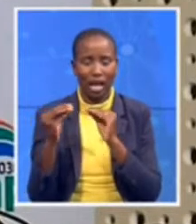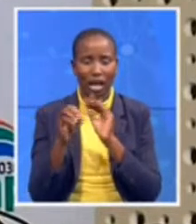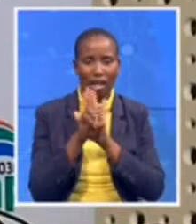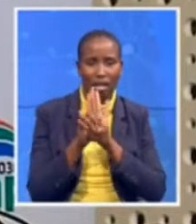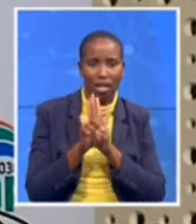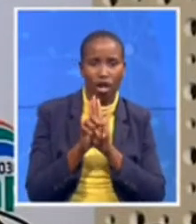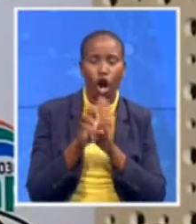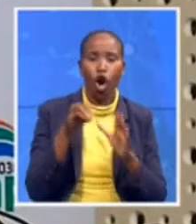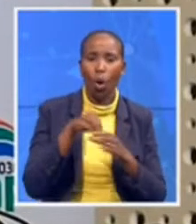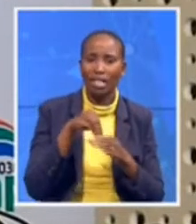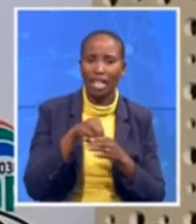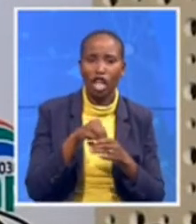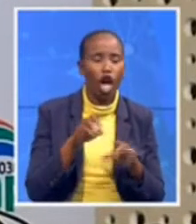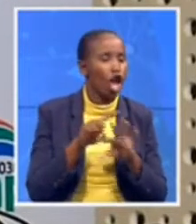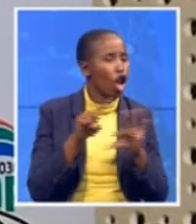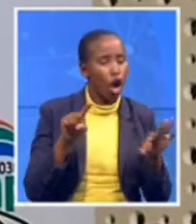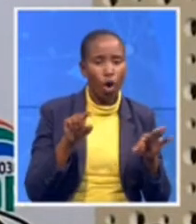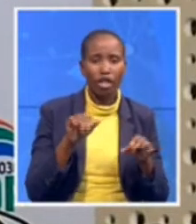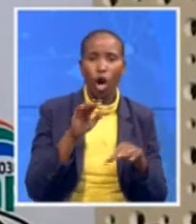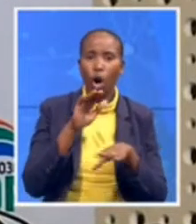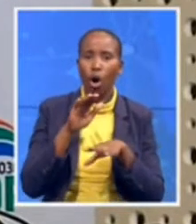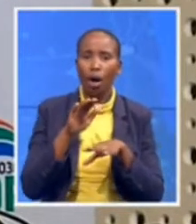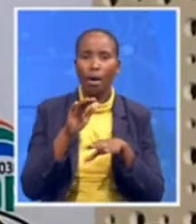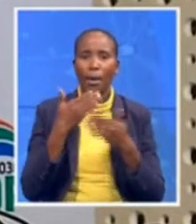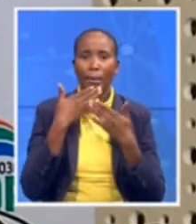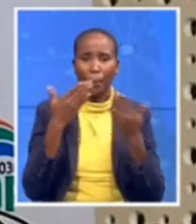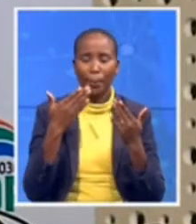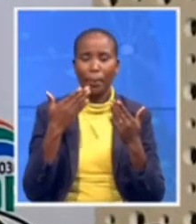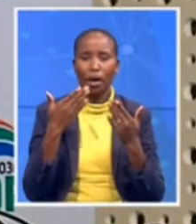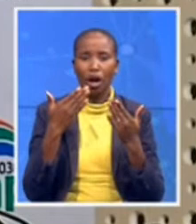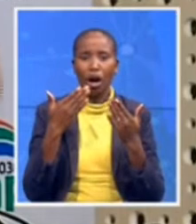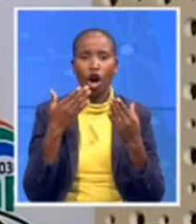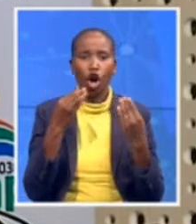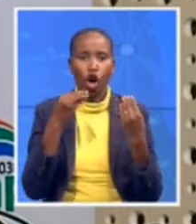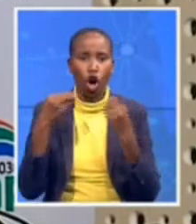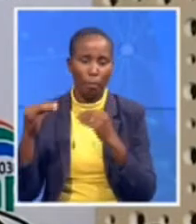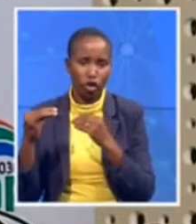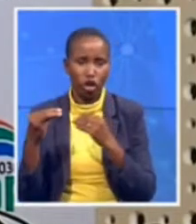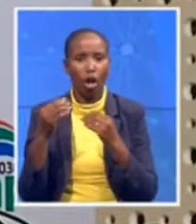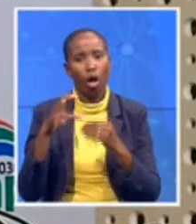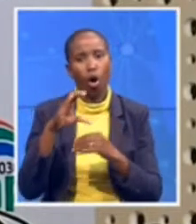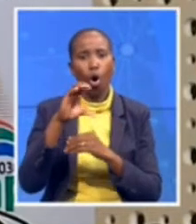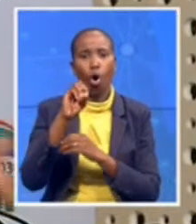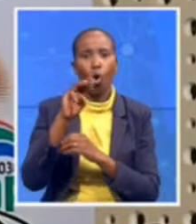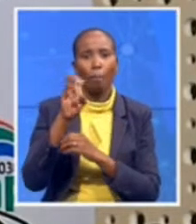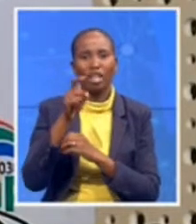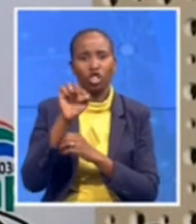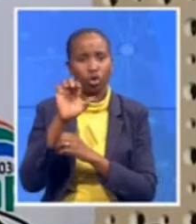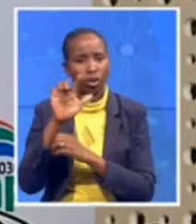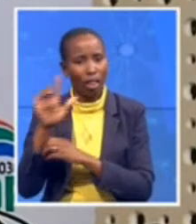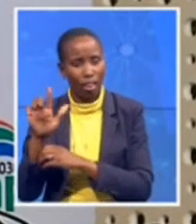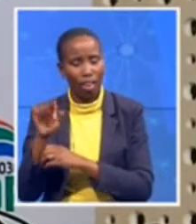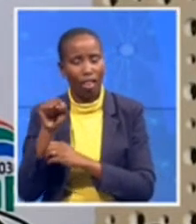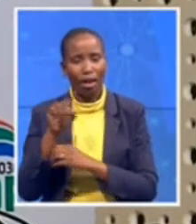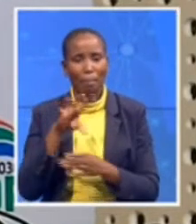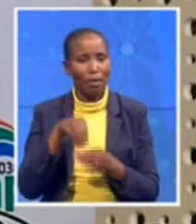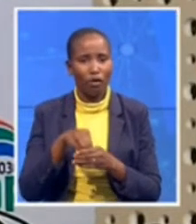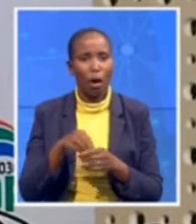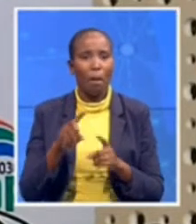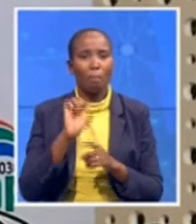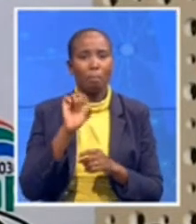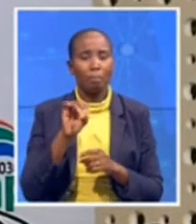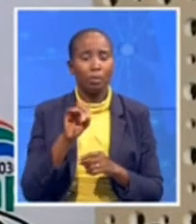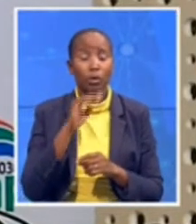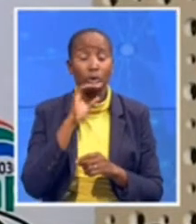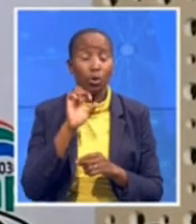online distribution of content, right? The instances where we will engage in the non-commercial online distribution